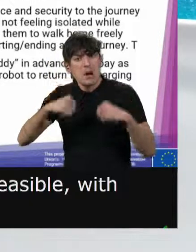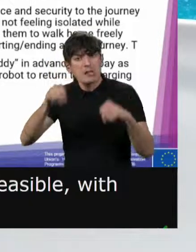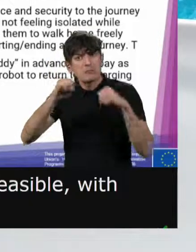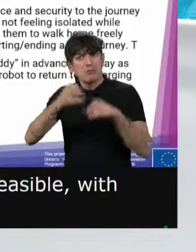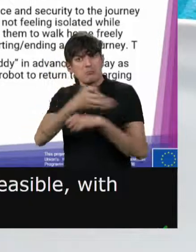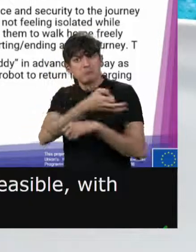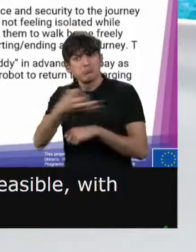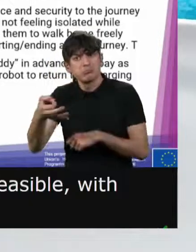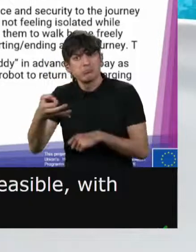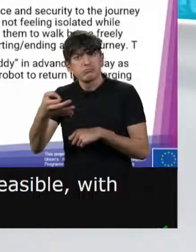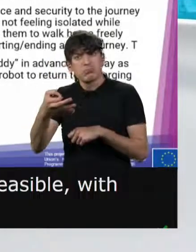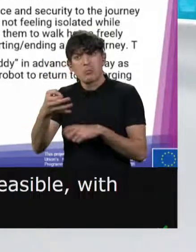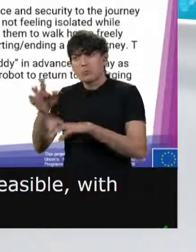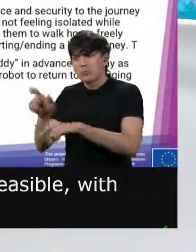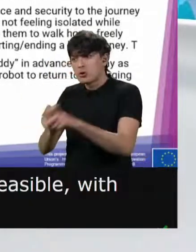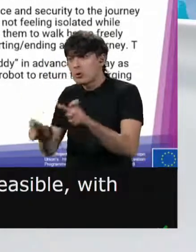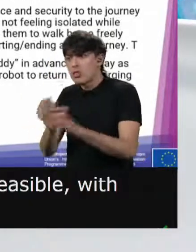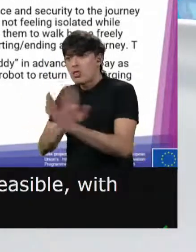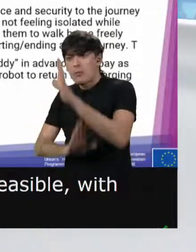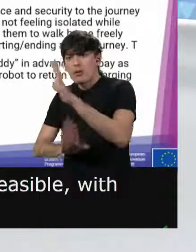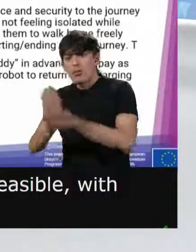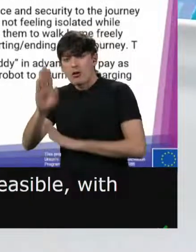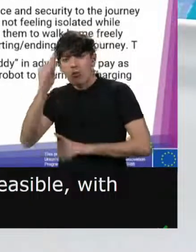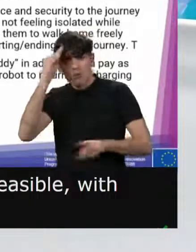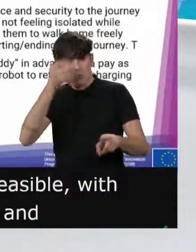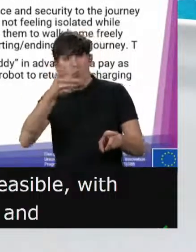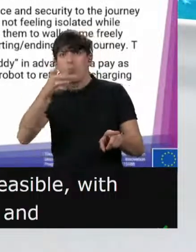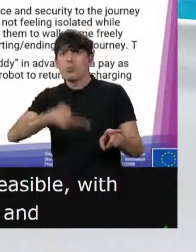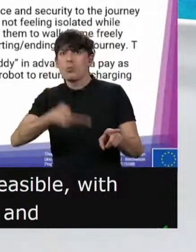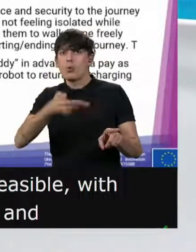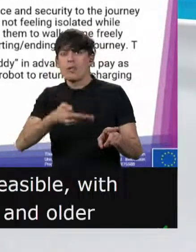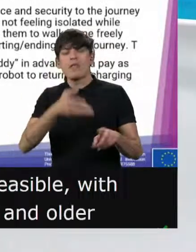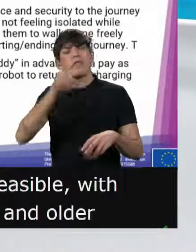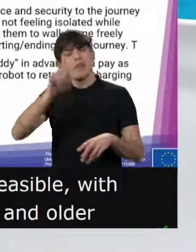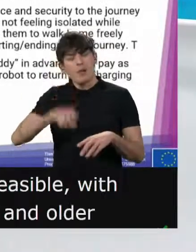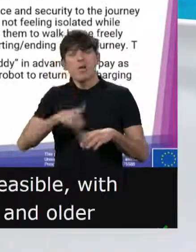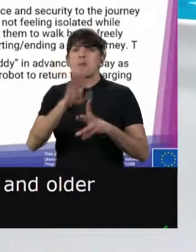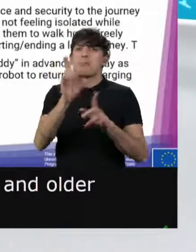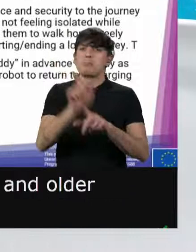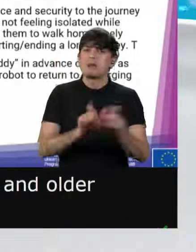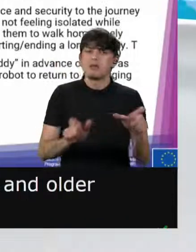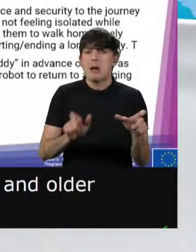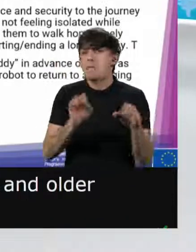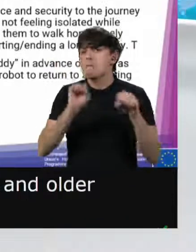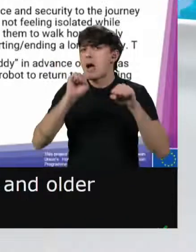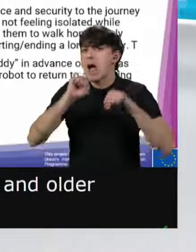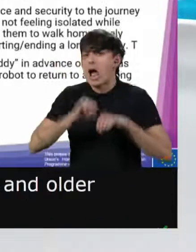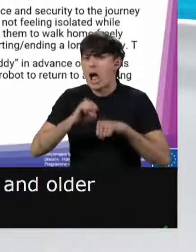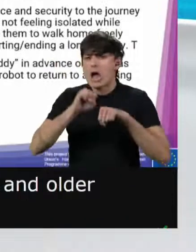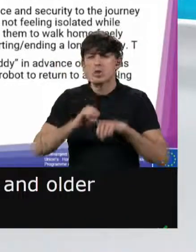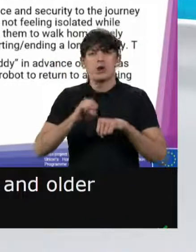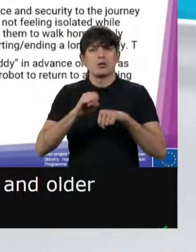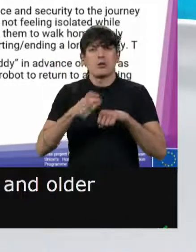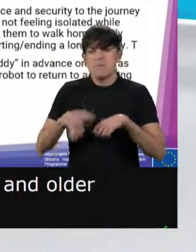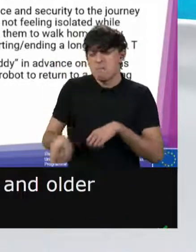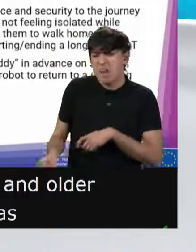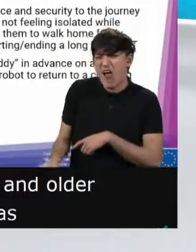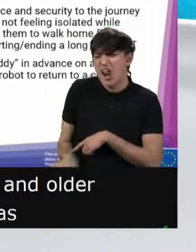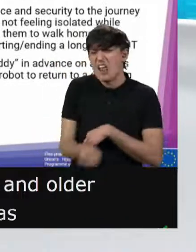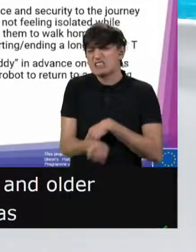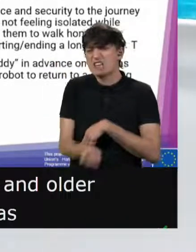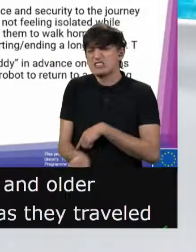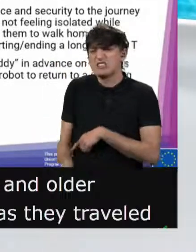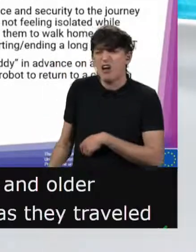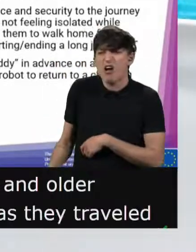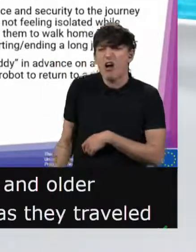to lone and older travelers with bags who might feel overwhelmed as they have traveled. It